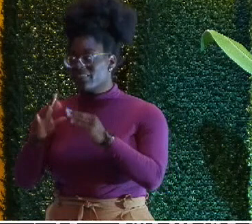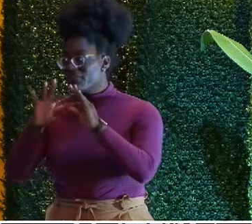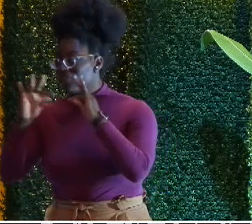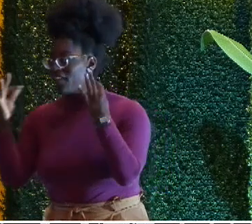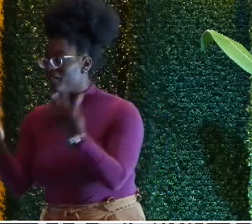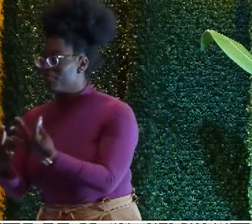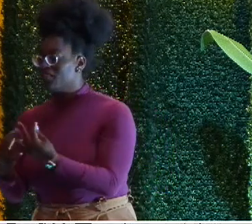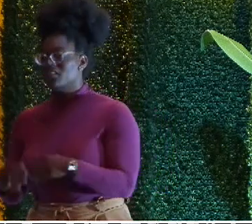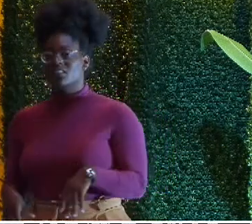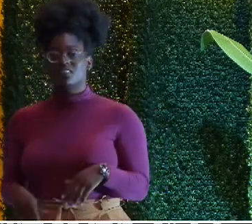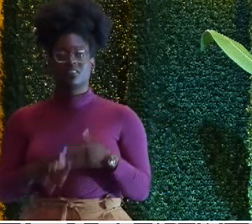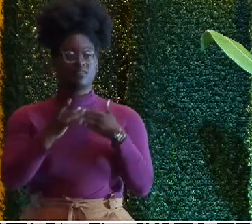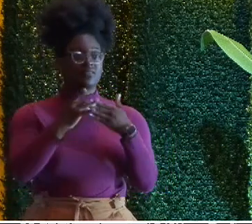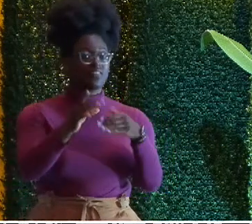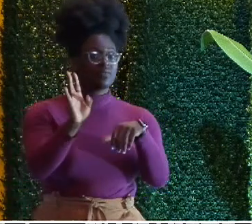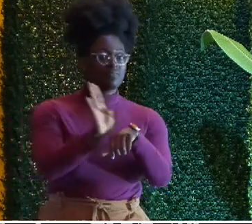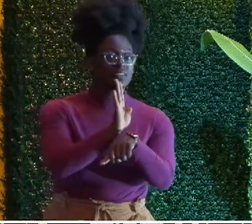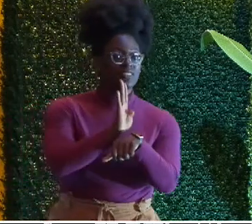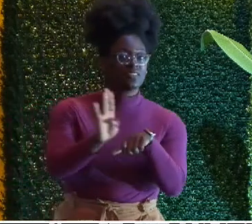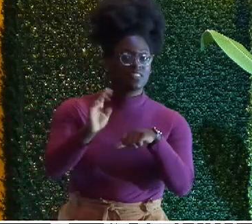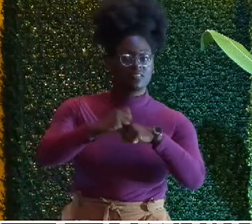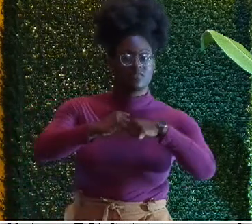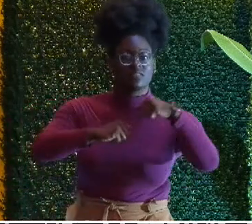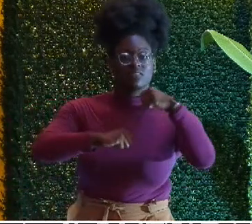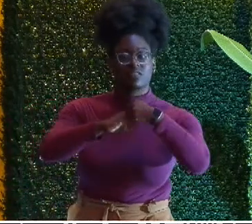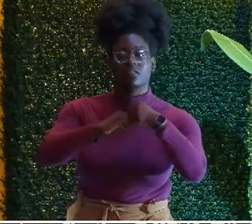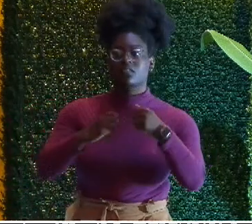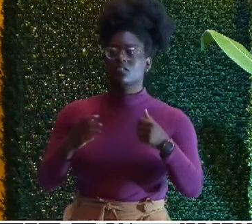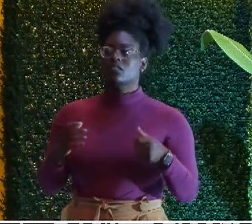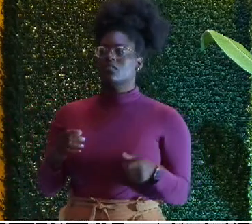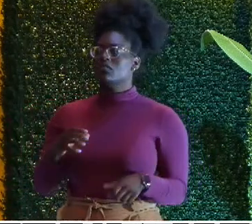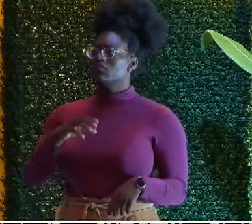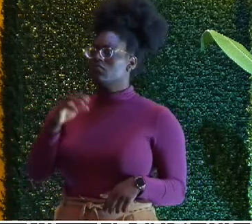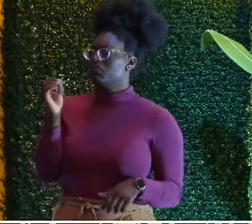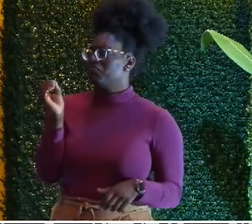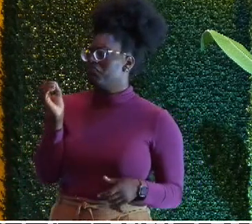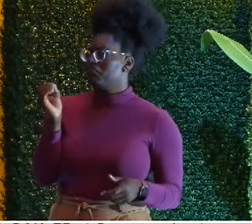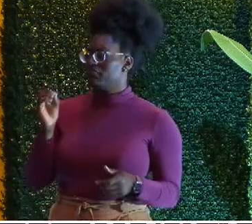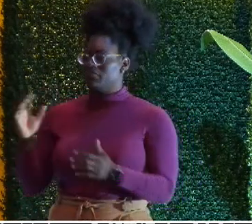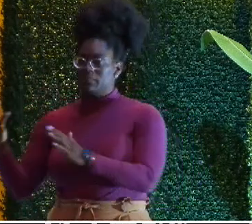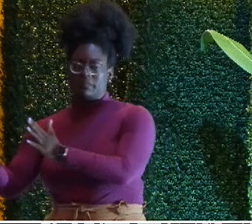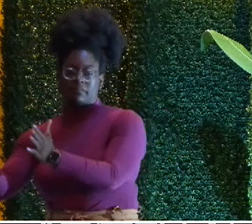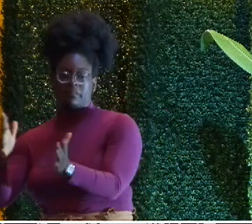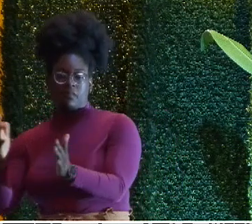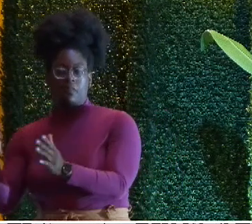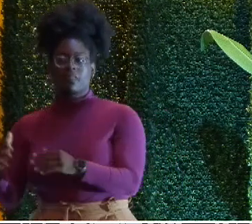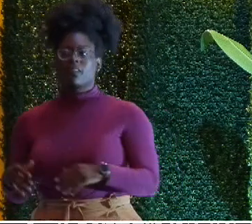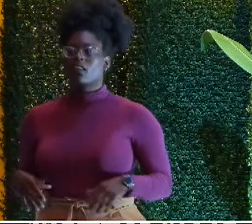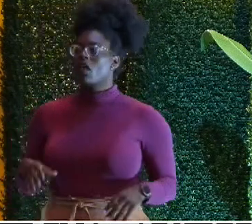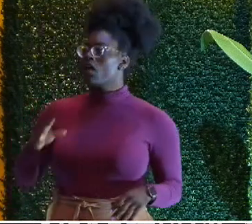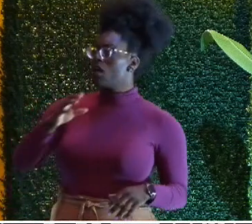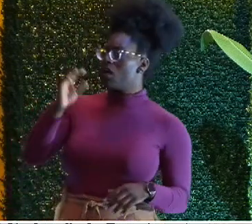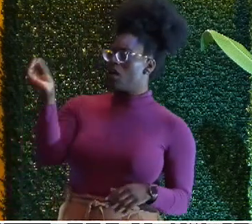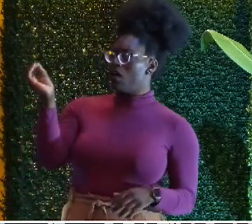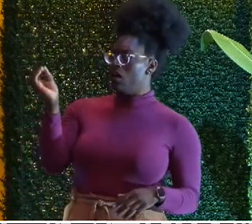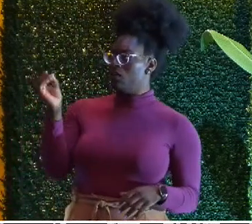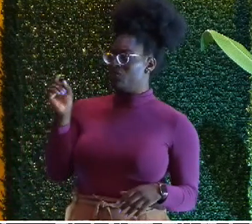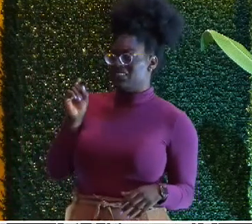We need to be leading, and we also then need to hold accountability for each other.